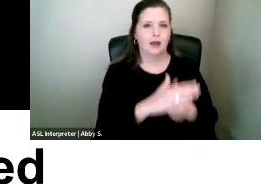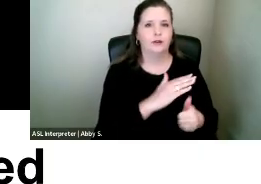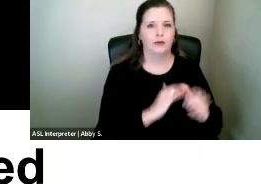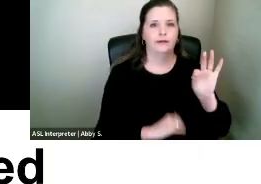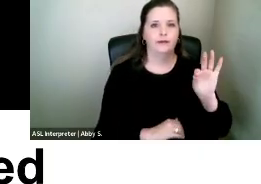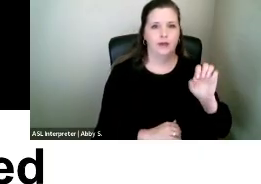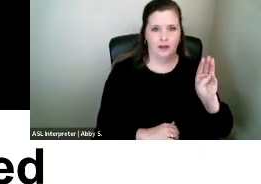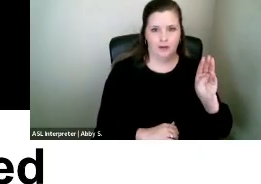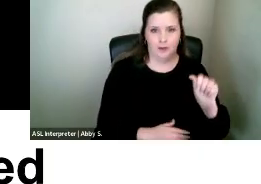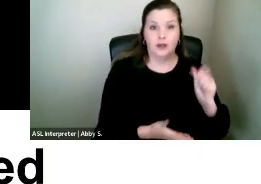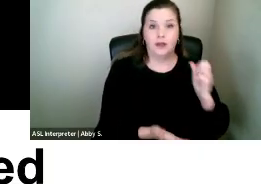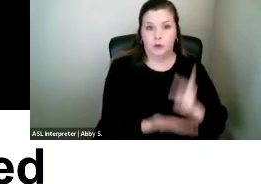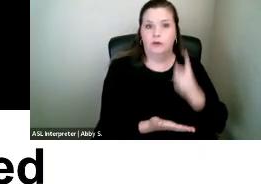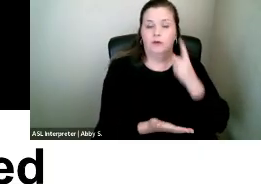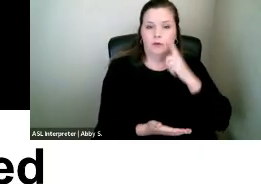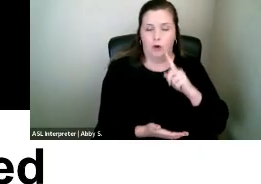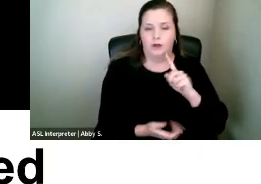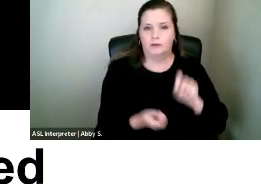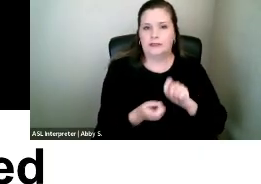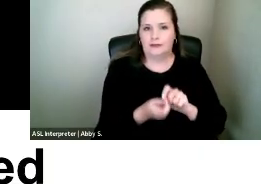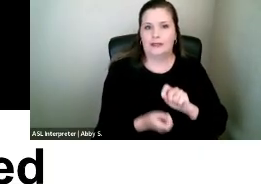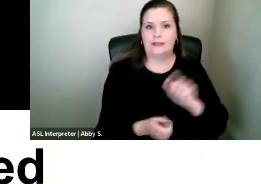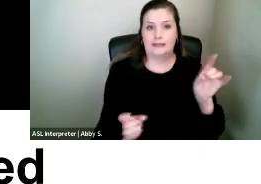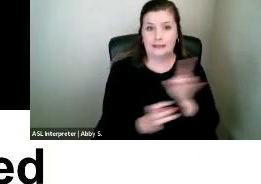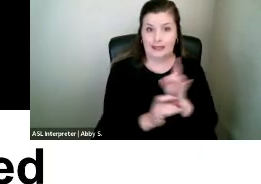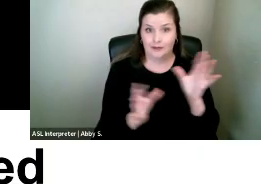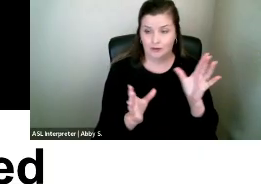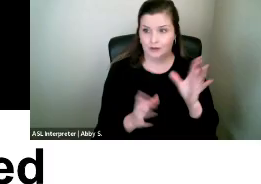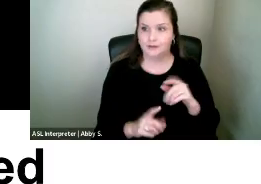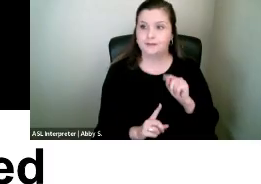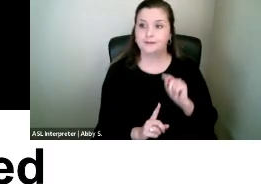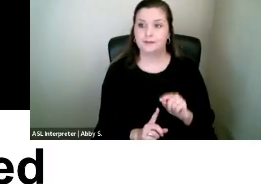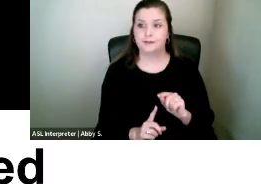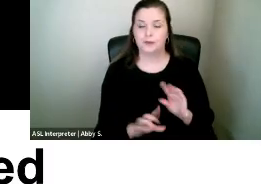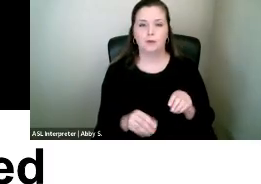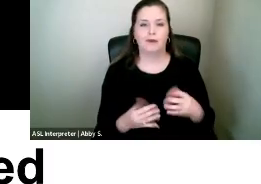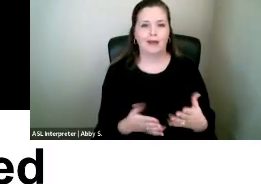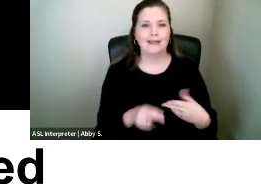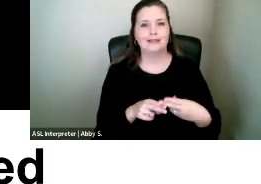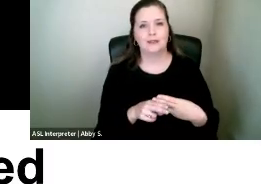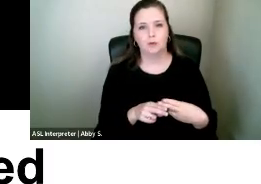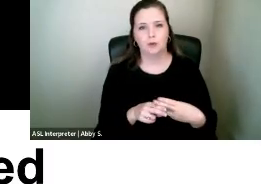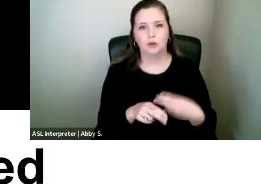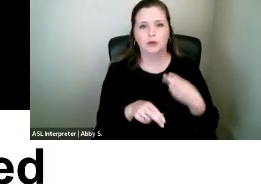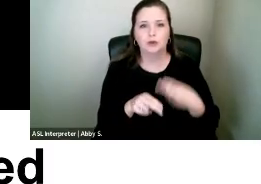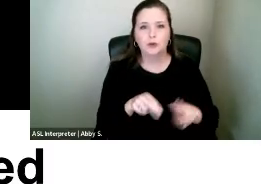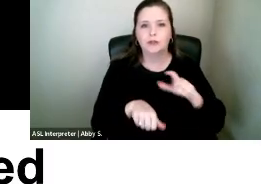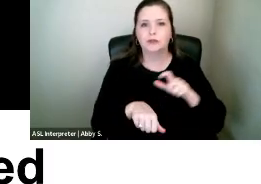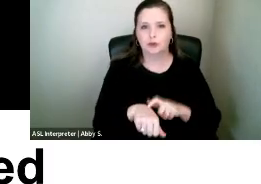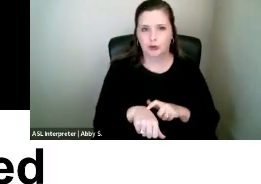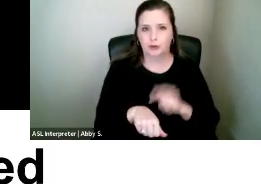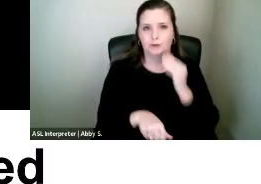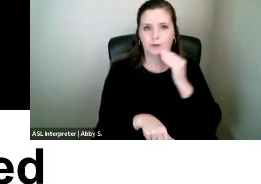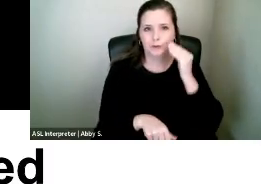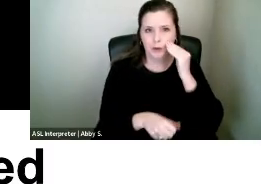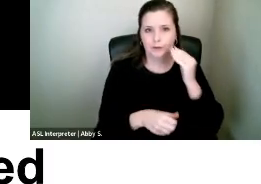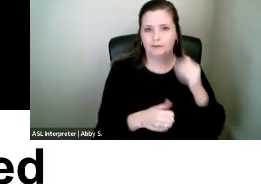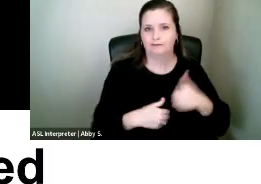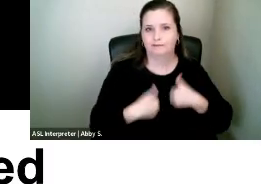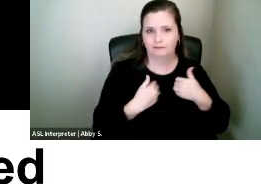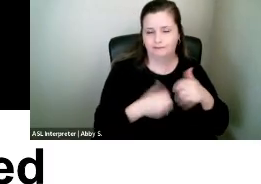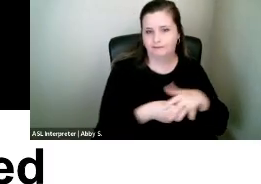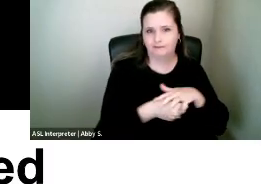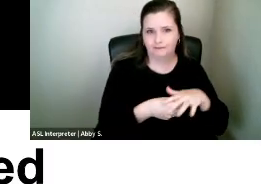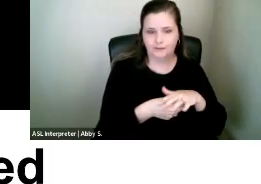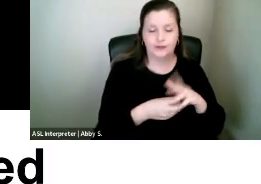for eligible disasters. It allows for temporary short-term lodging at a participating hotel